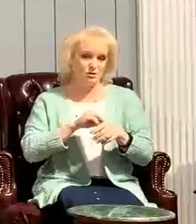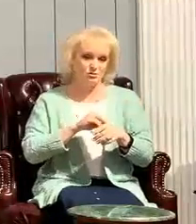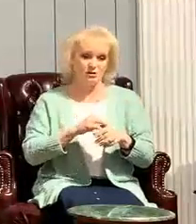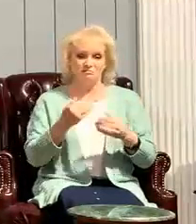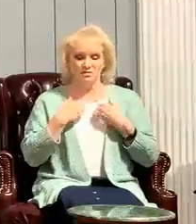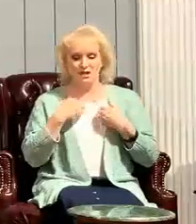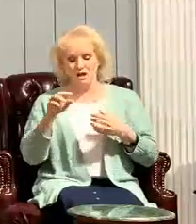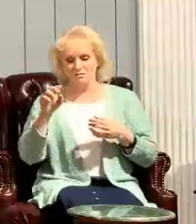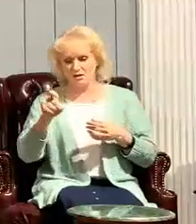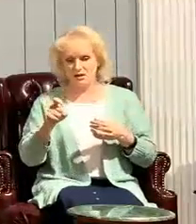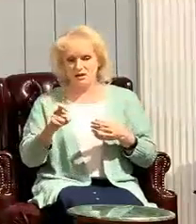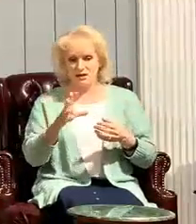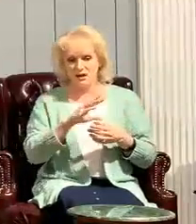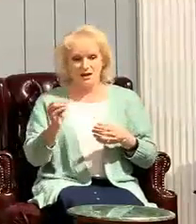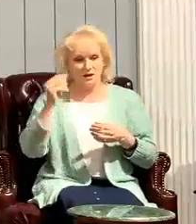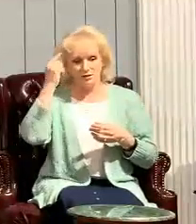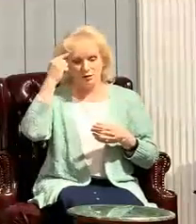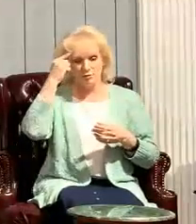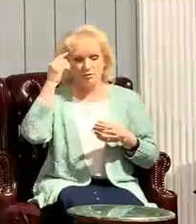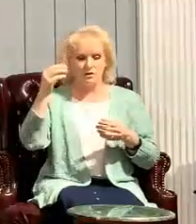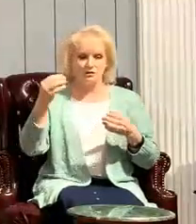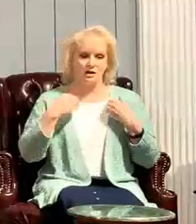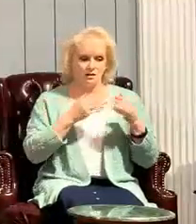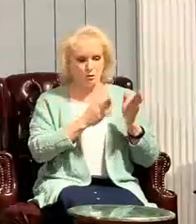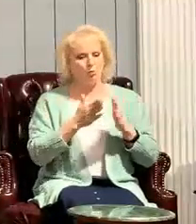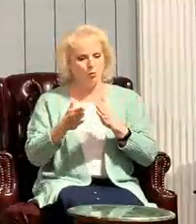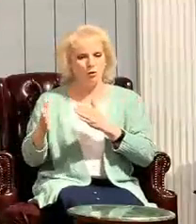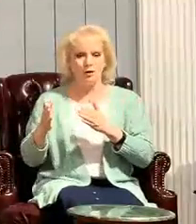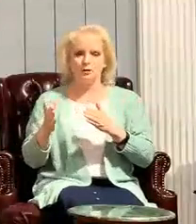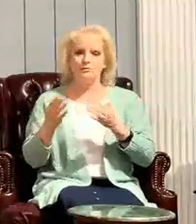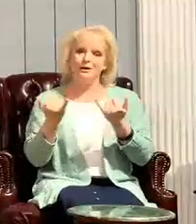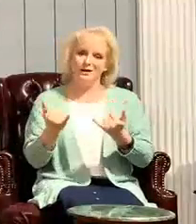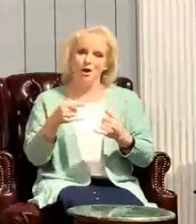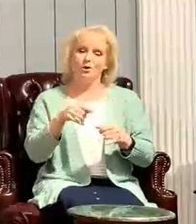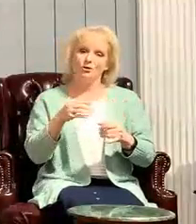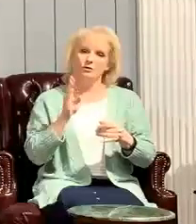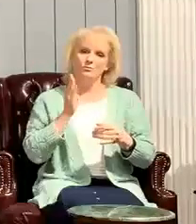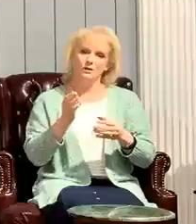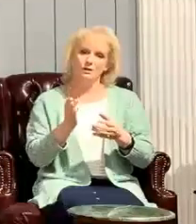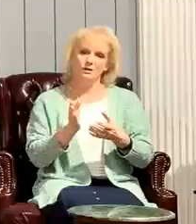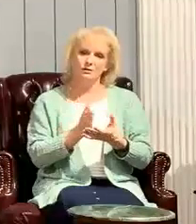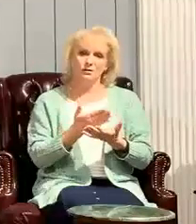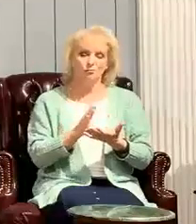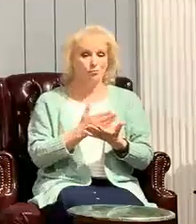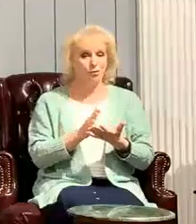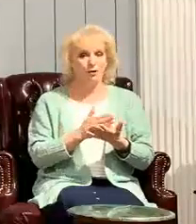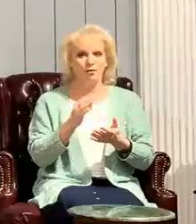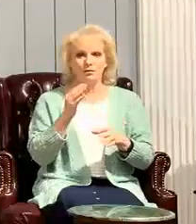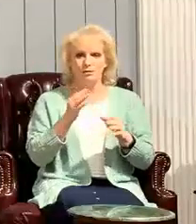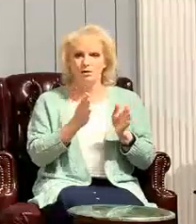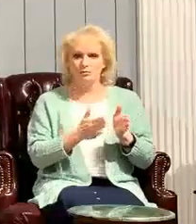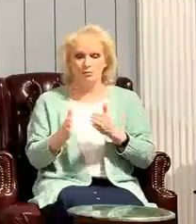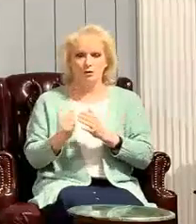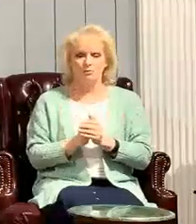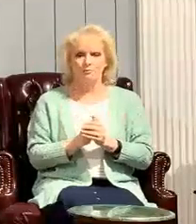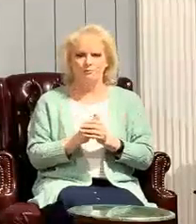some kind of program, so all of a sudden, you know, you can be a part of that program. When this thing happened this year, and the